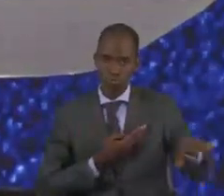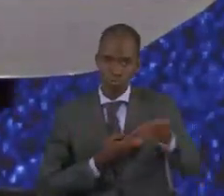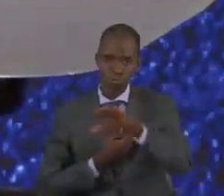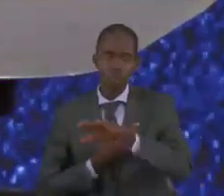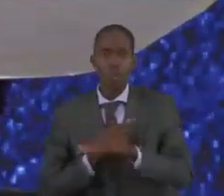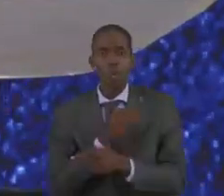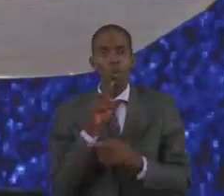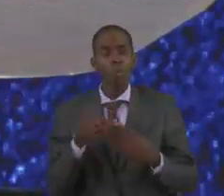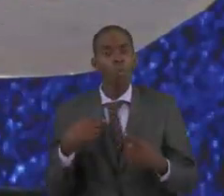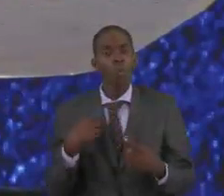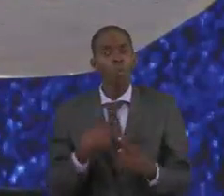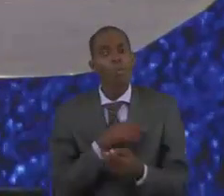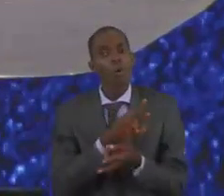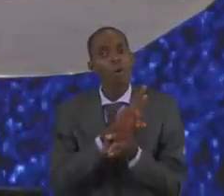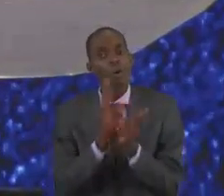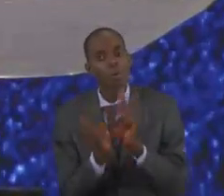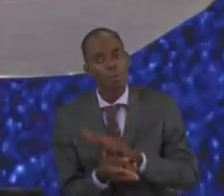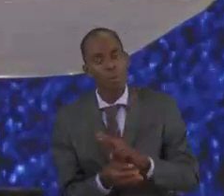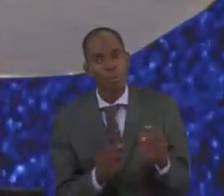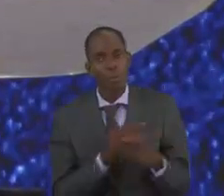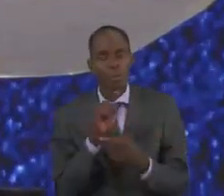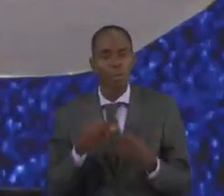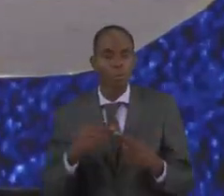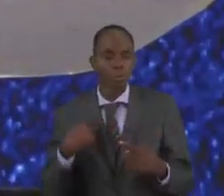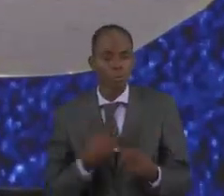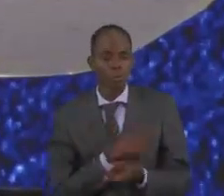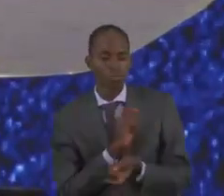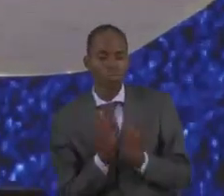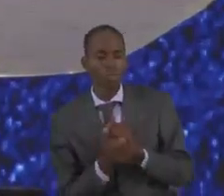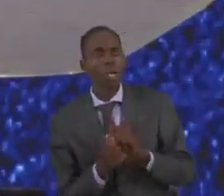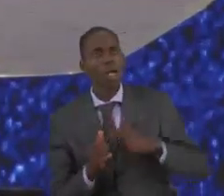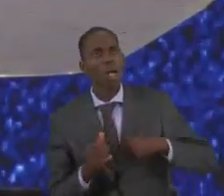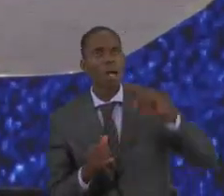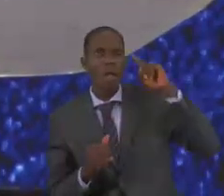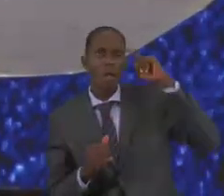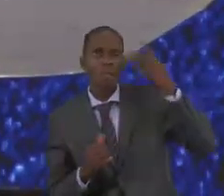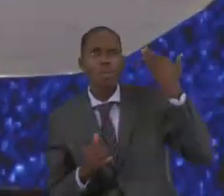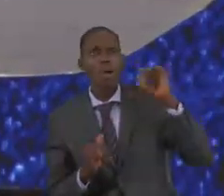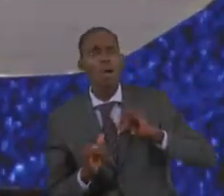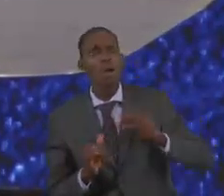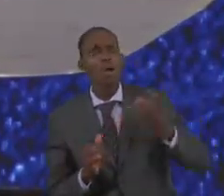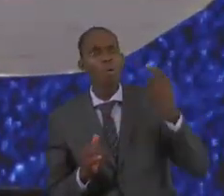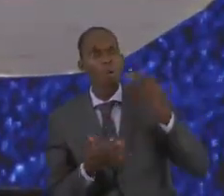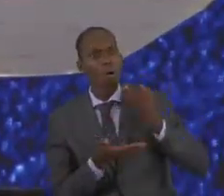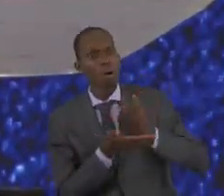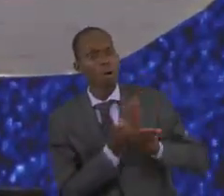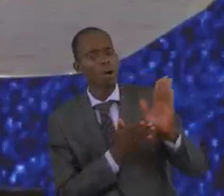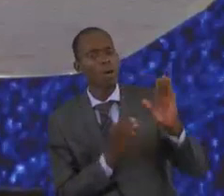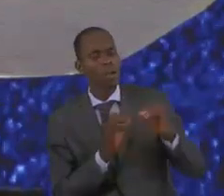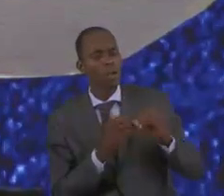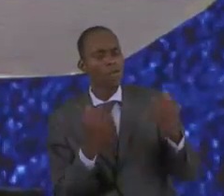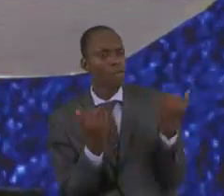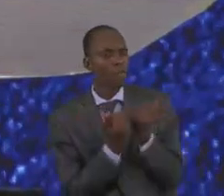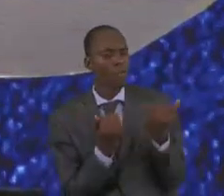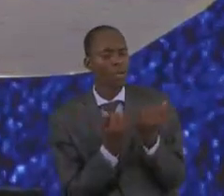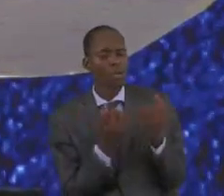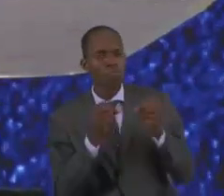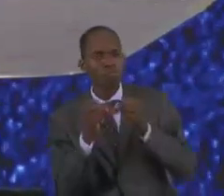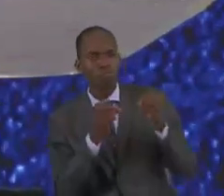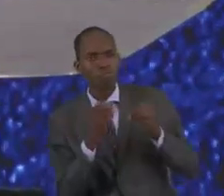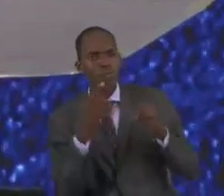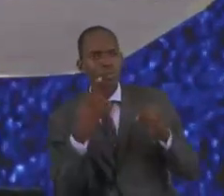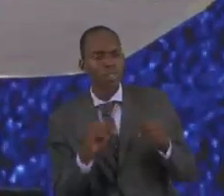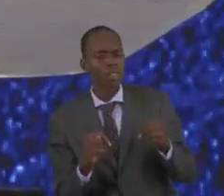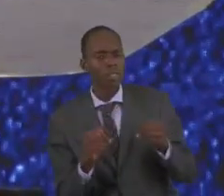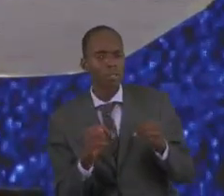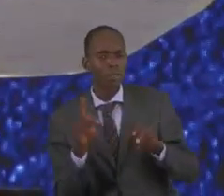we repent. When we turn, I thought I was right in fighting the way of the cross. I